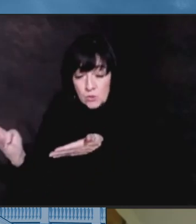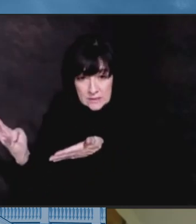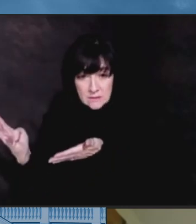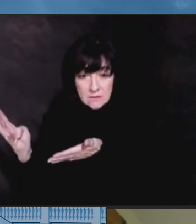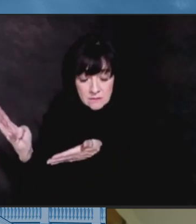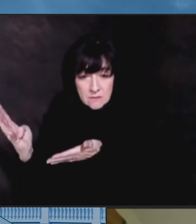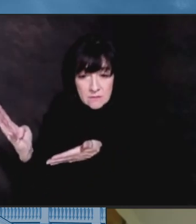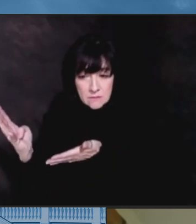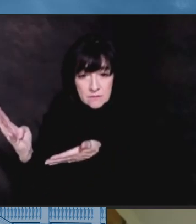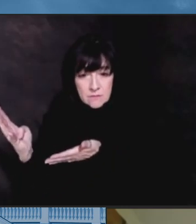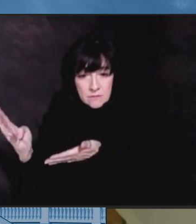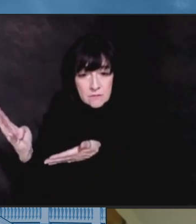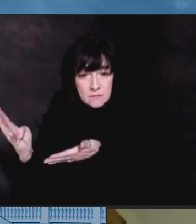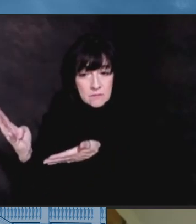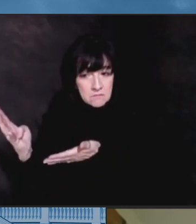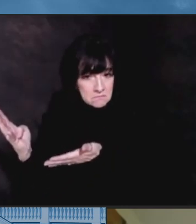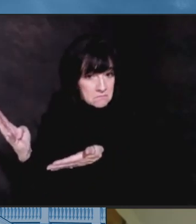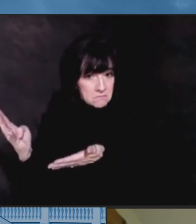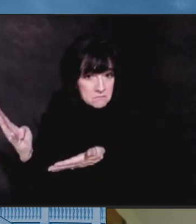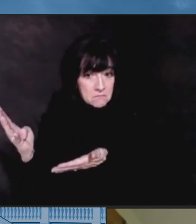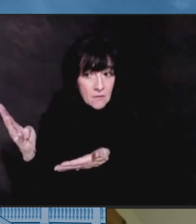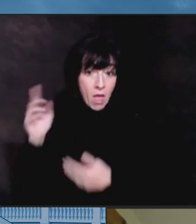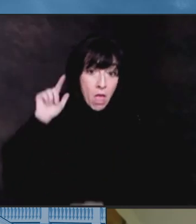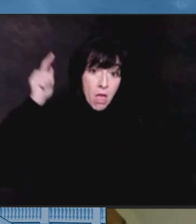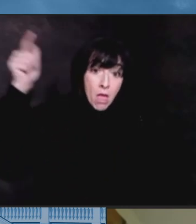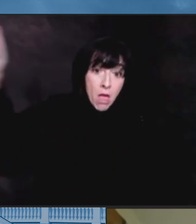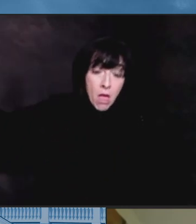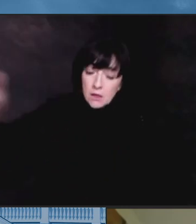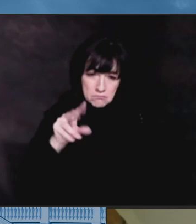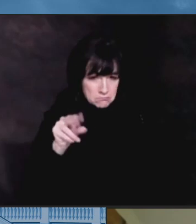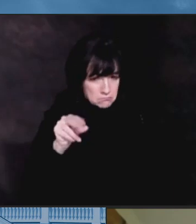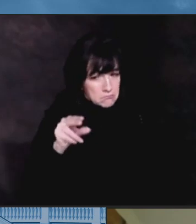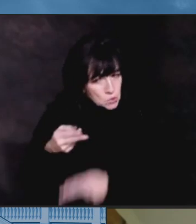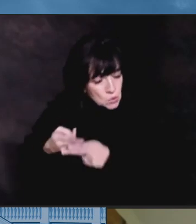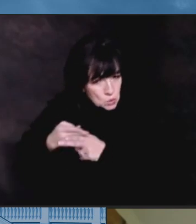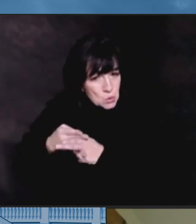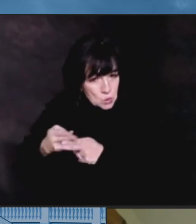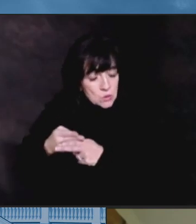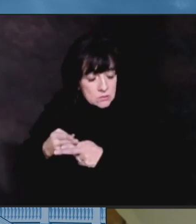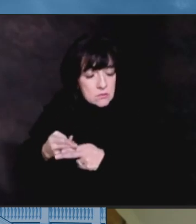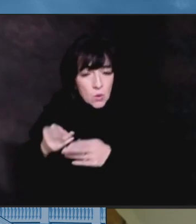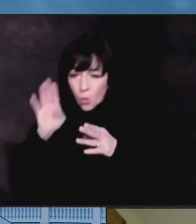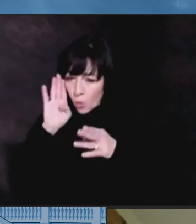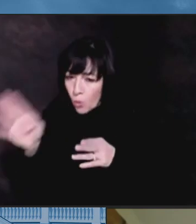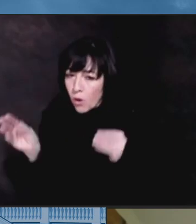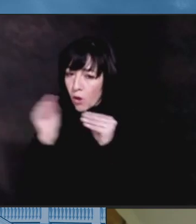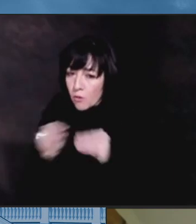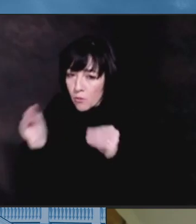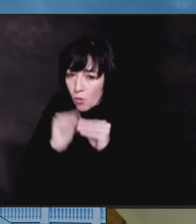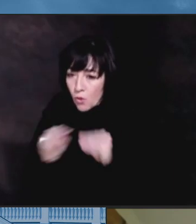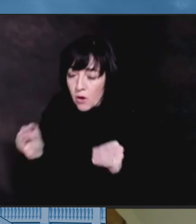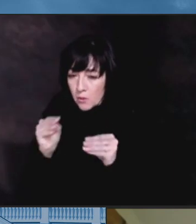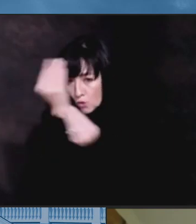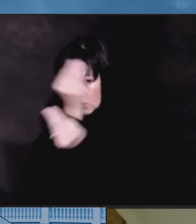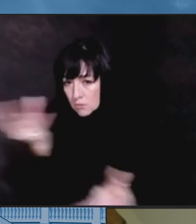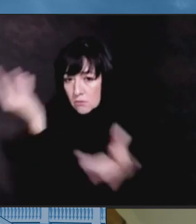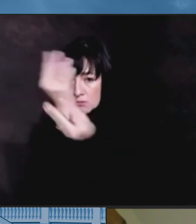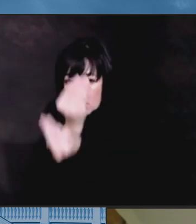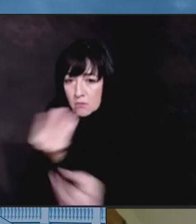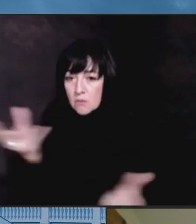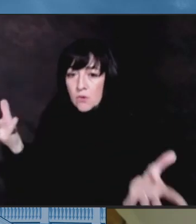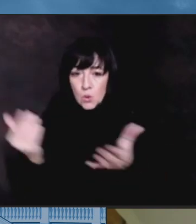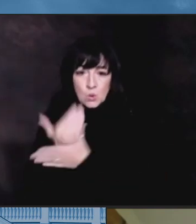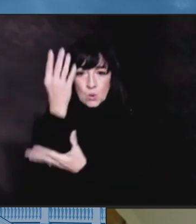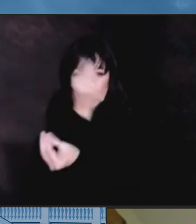So that's not too far off, but we will certainly keep you all updated as we get more definition and